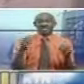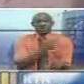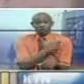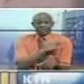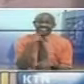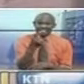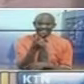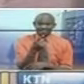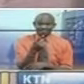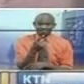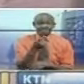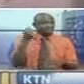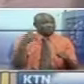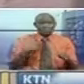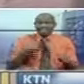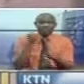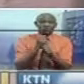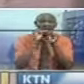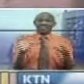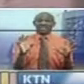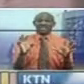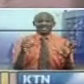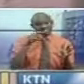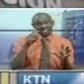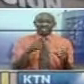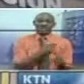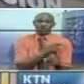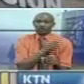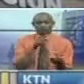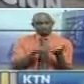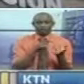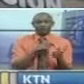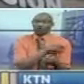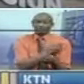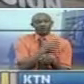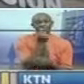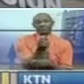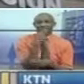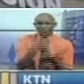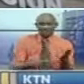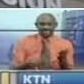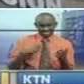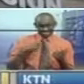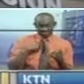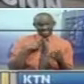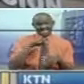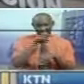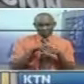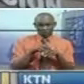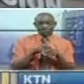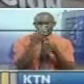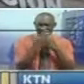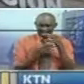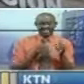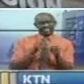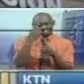said there's nothing he could do because it was just a dispensary. But Kenya National Blood Transfusion Services say it is